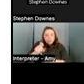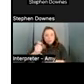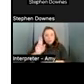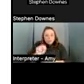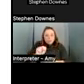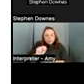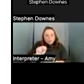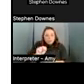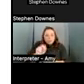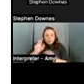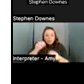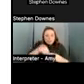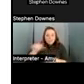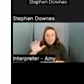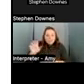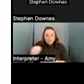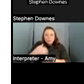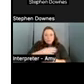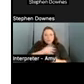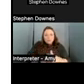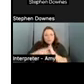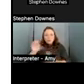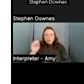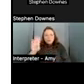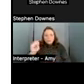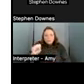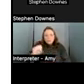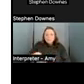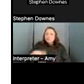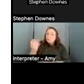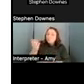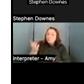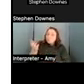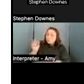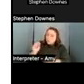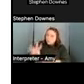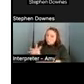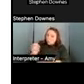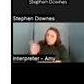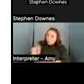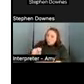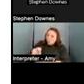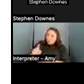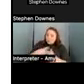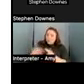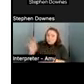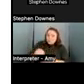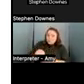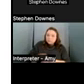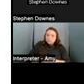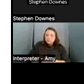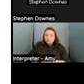zoom before i started obs well well it was on um i mean we wave to you and everything